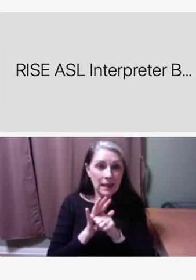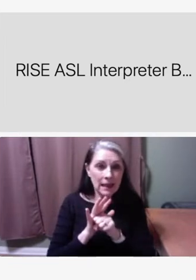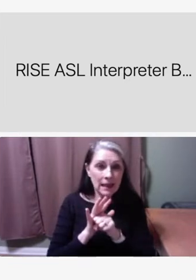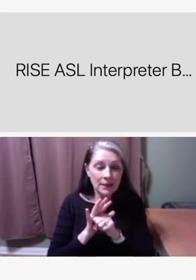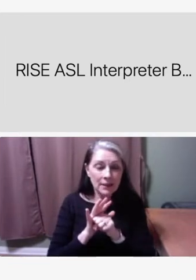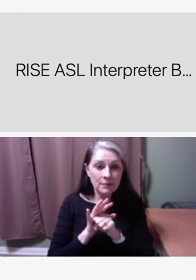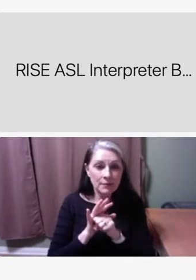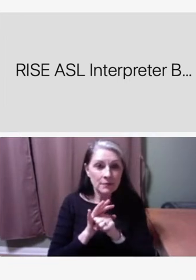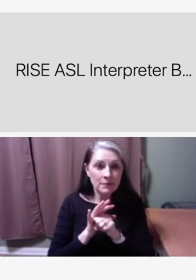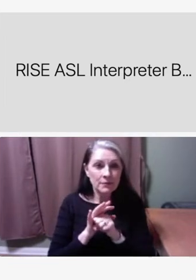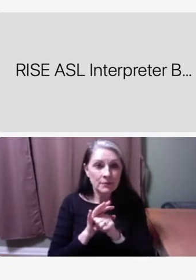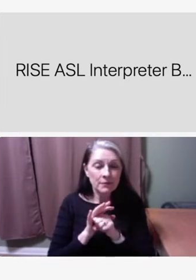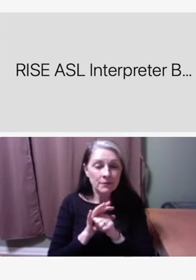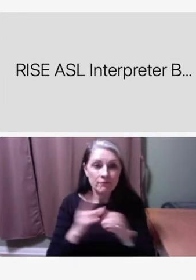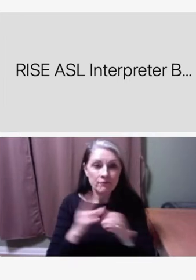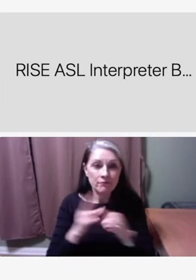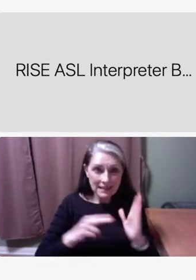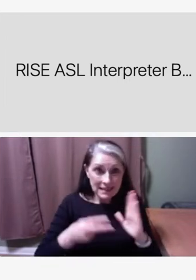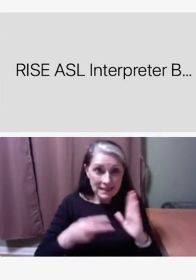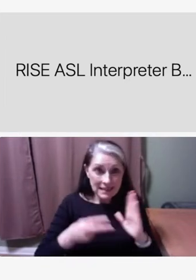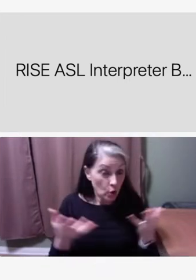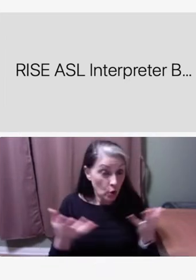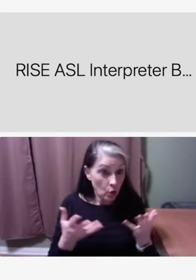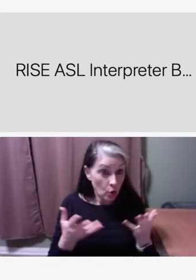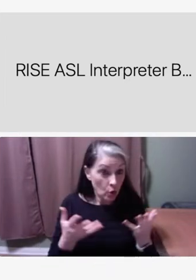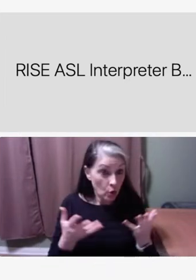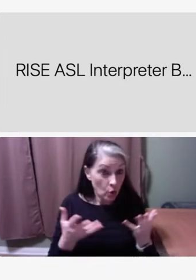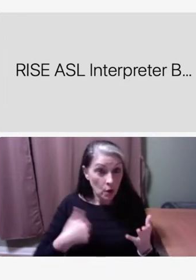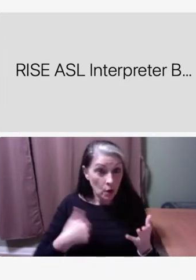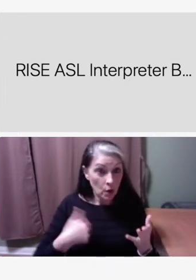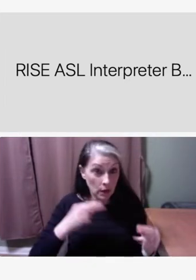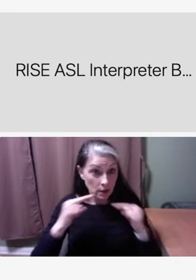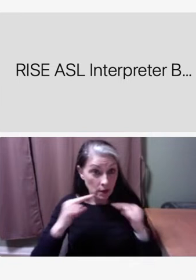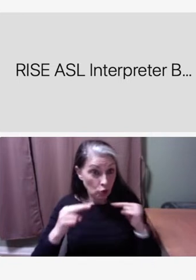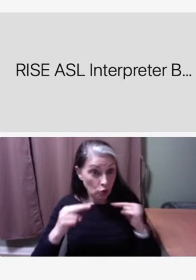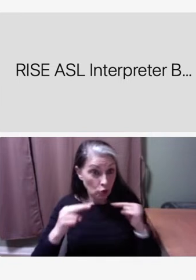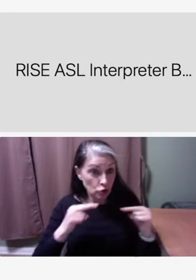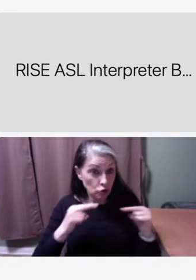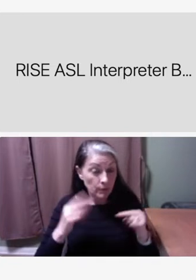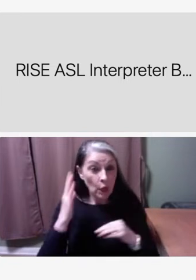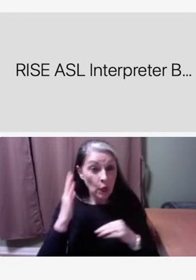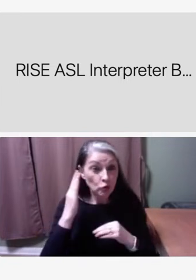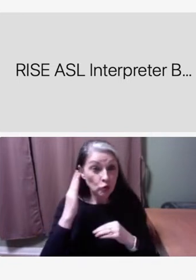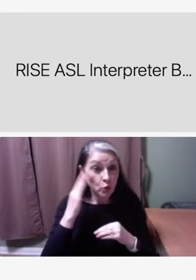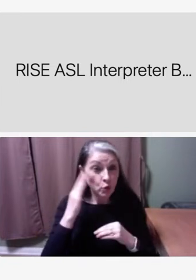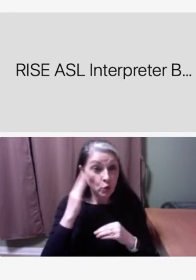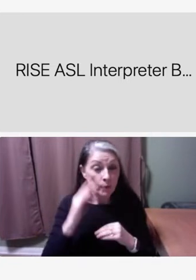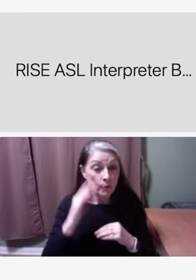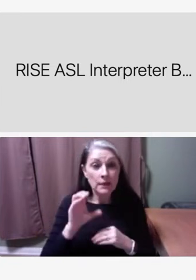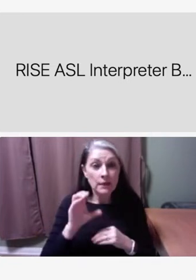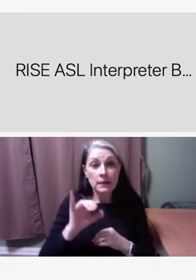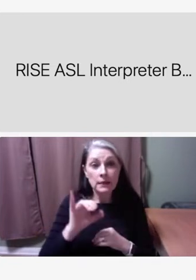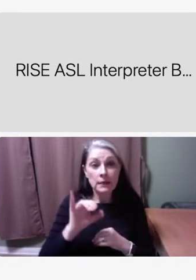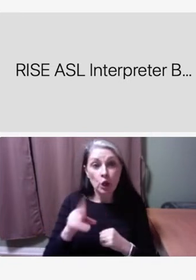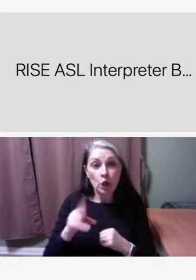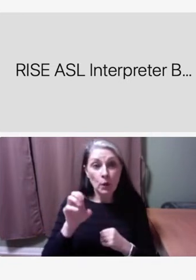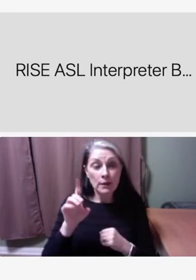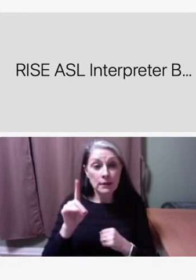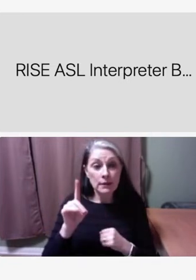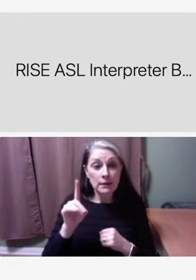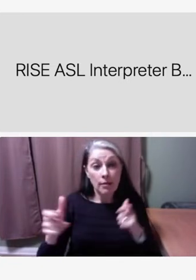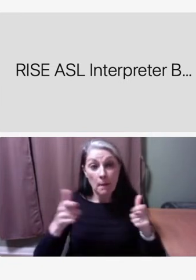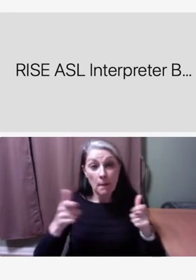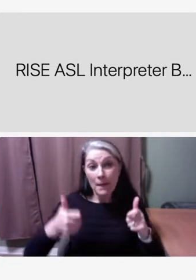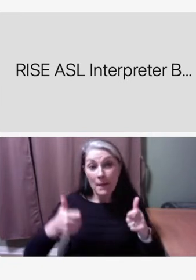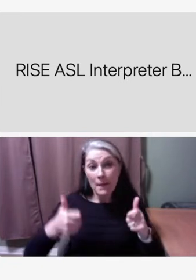intentional on what we negotiate for. As you know, CJUSD, one of the biggest